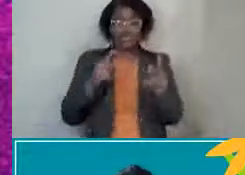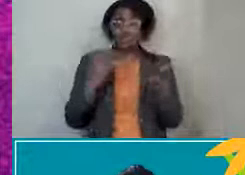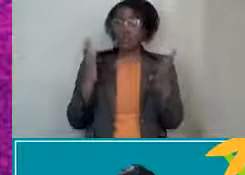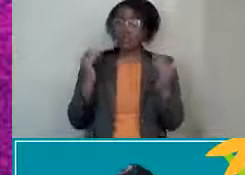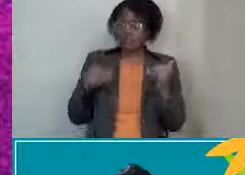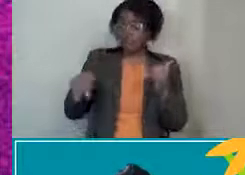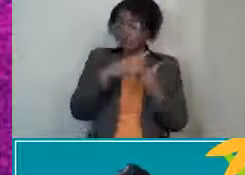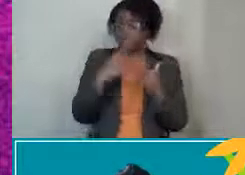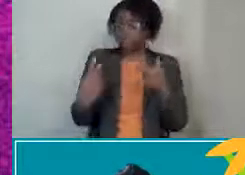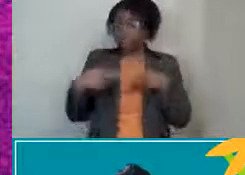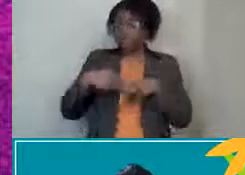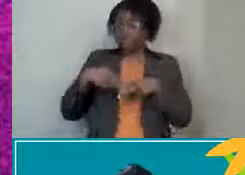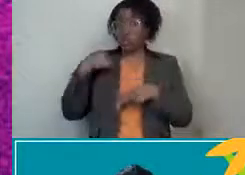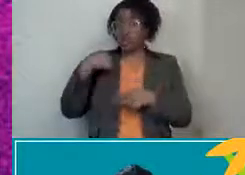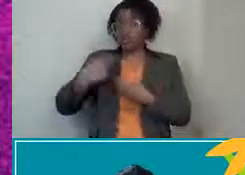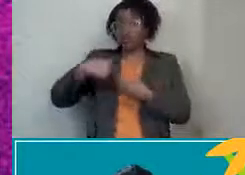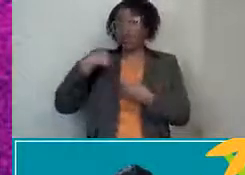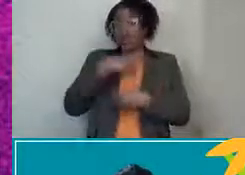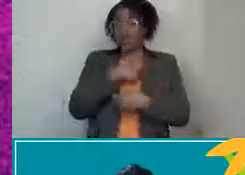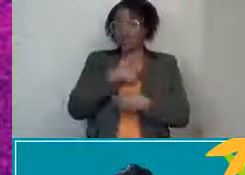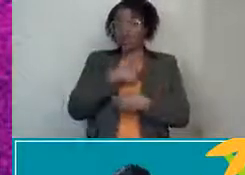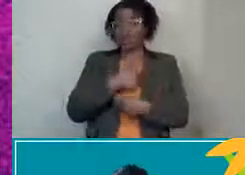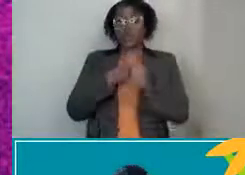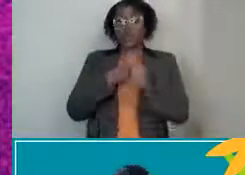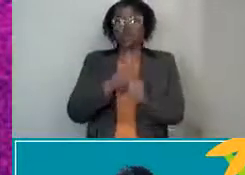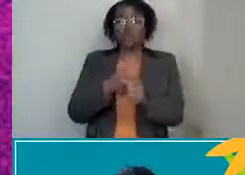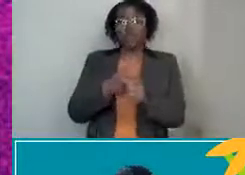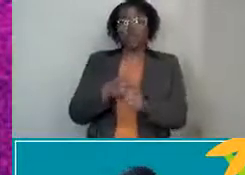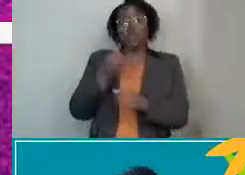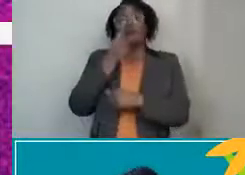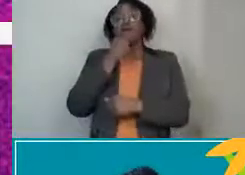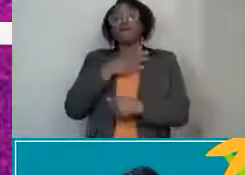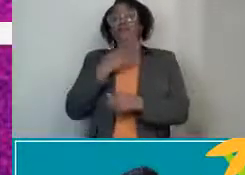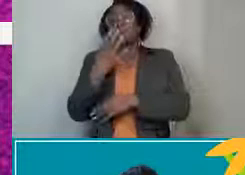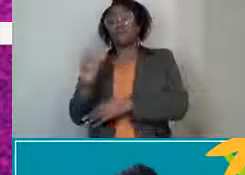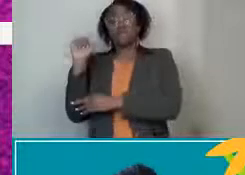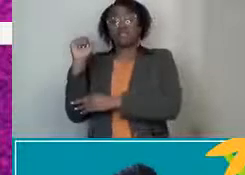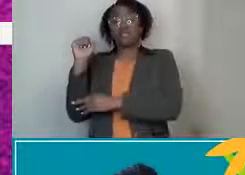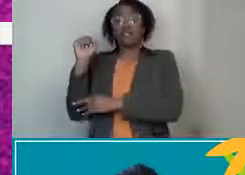So please follow the work of the Feminist Peace Initiative at